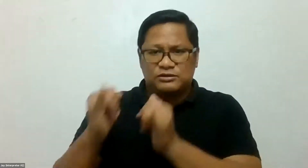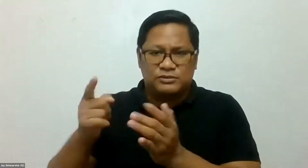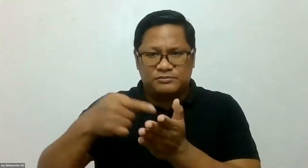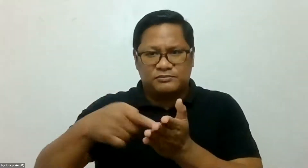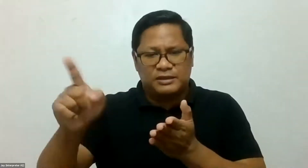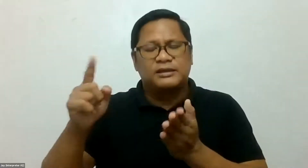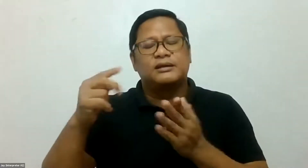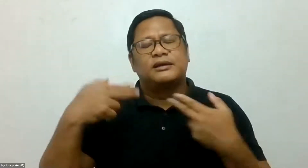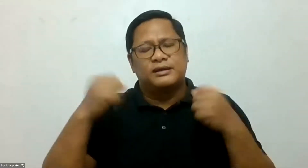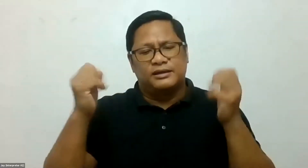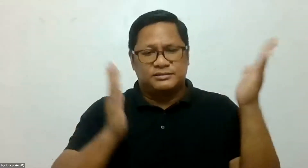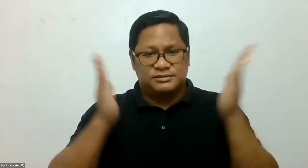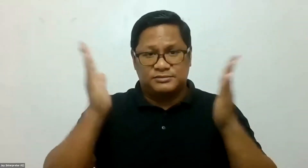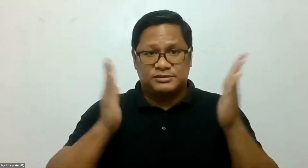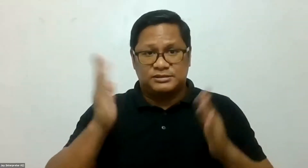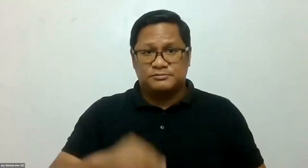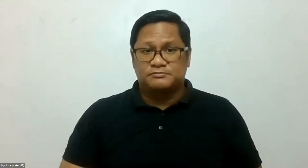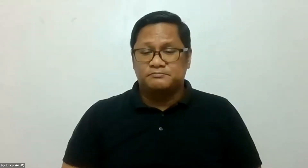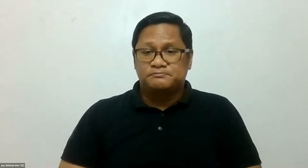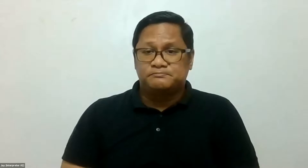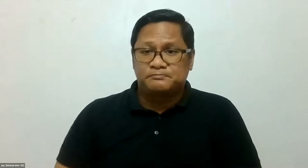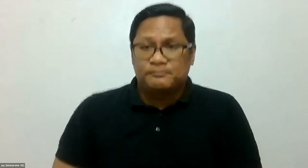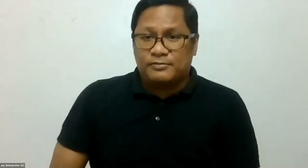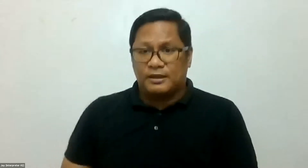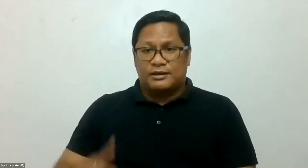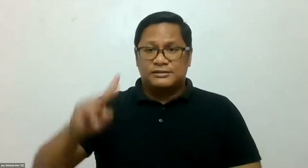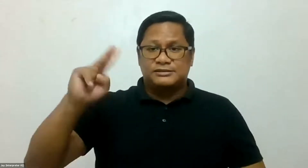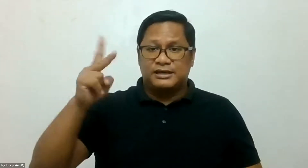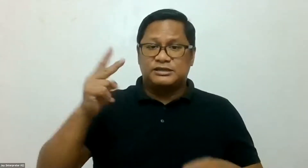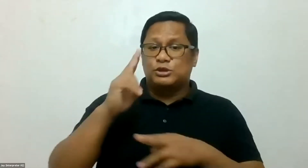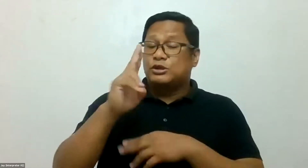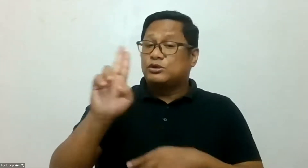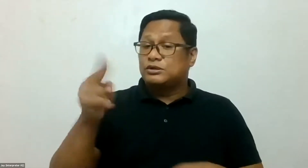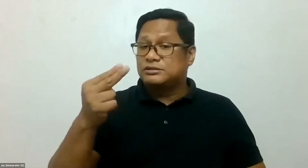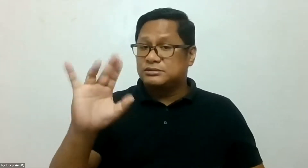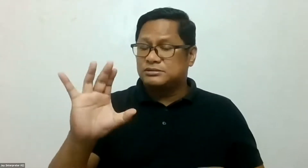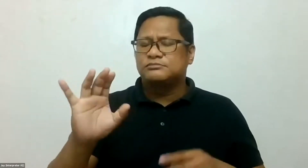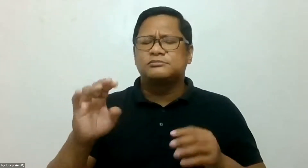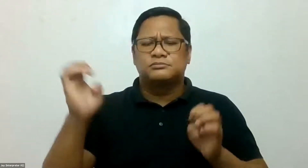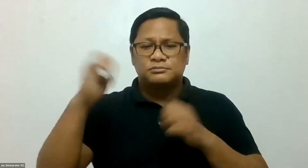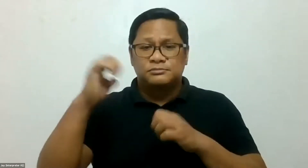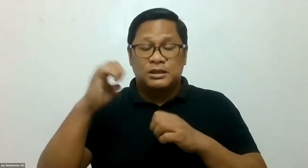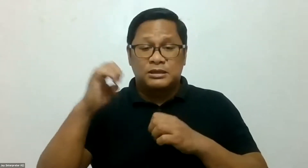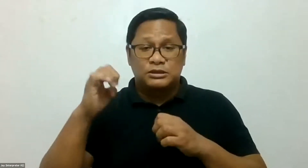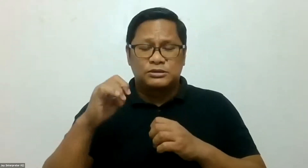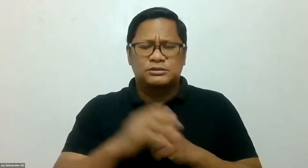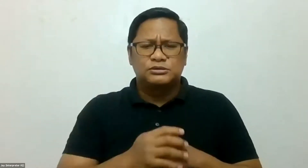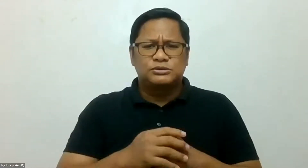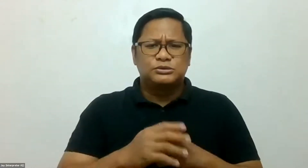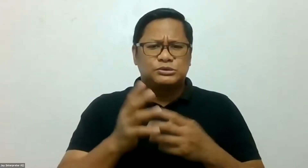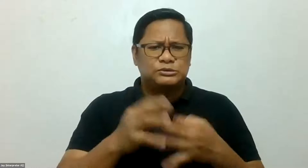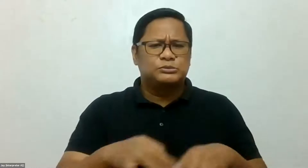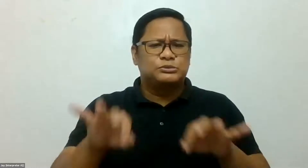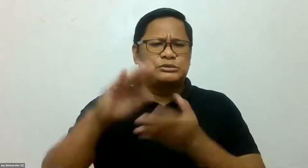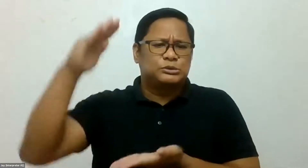services. Number two, the universal healthcare is expected to significantly